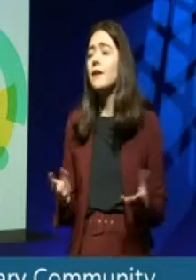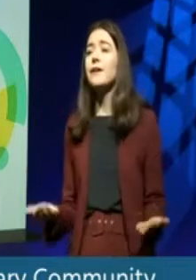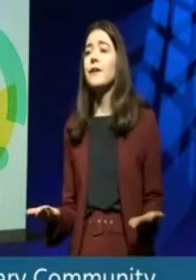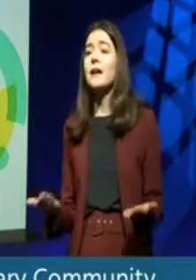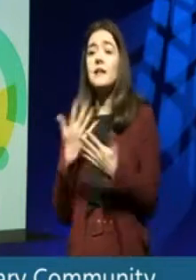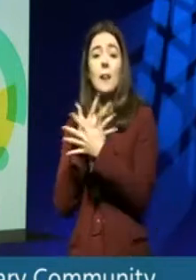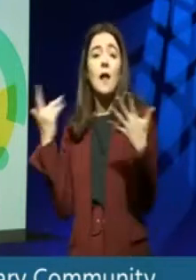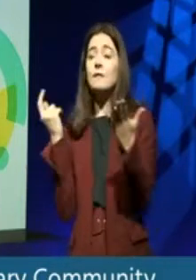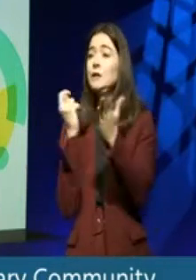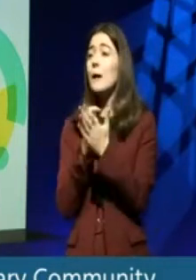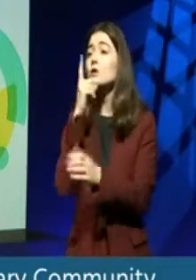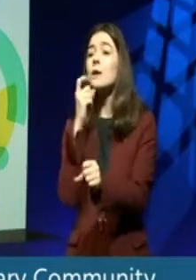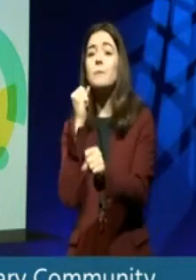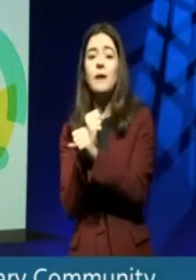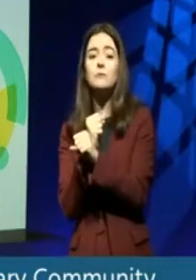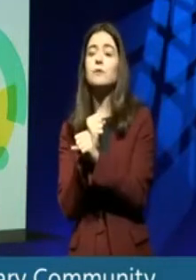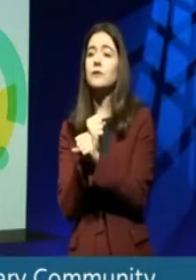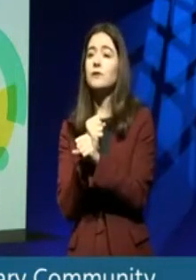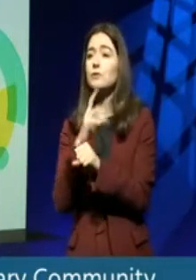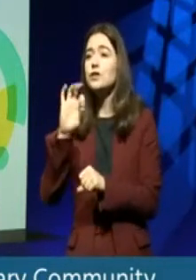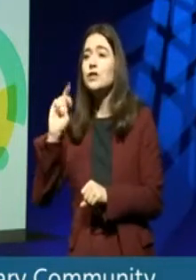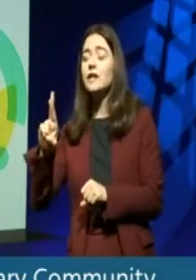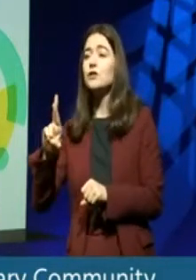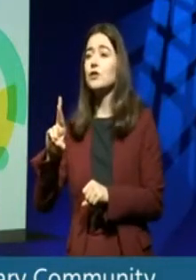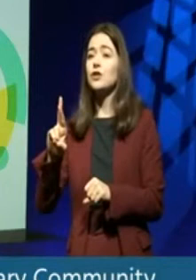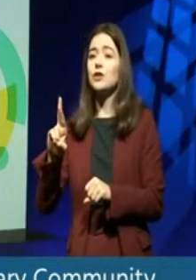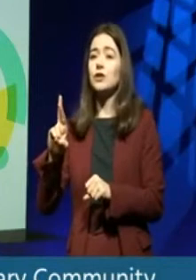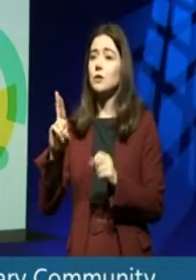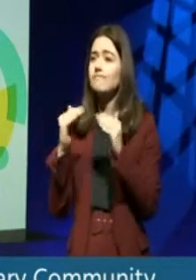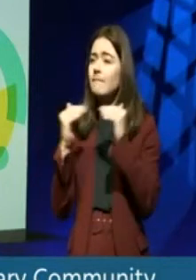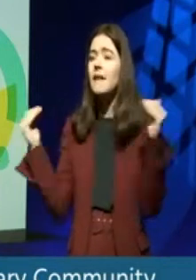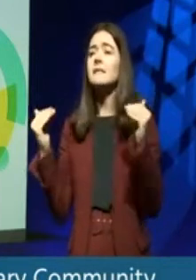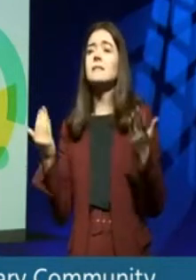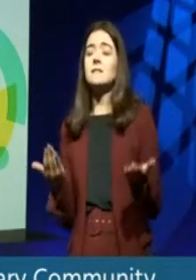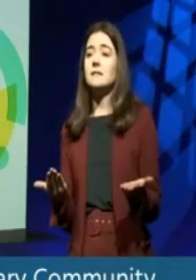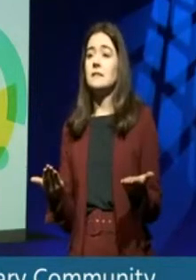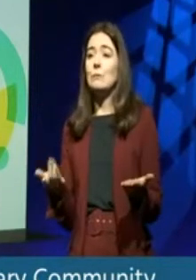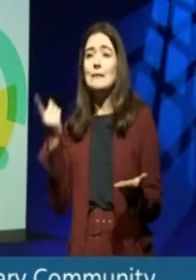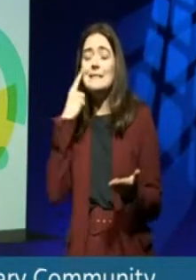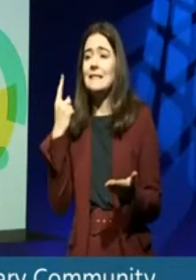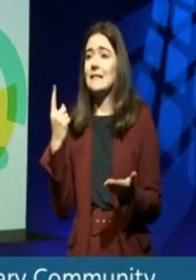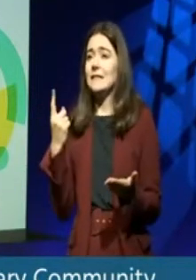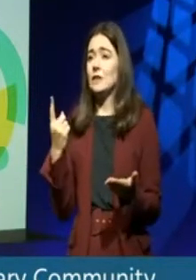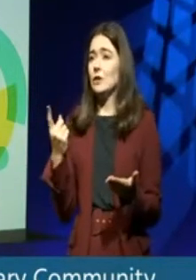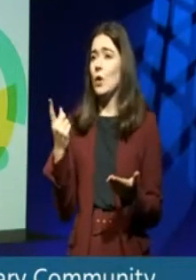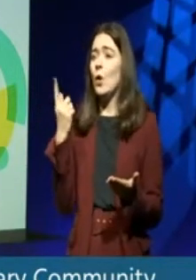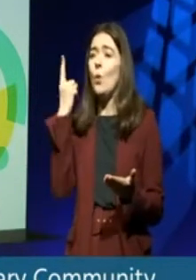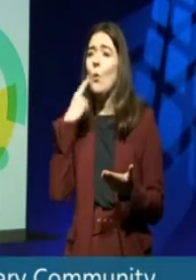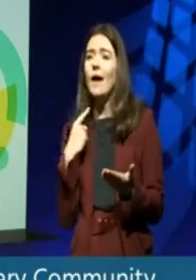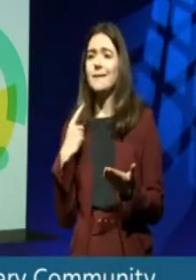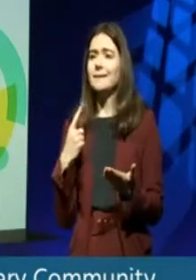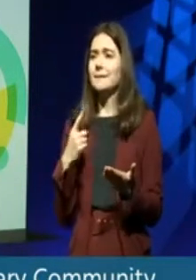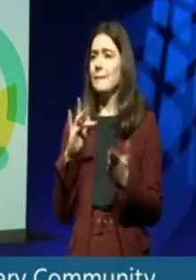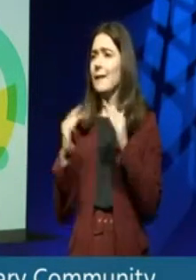of the time when we speak about gender equality and we see white middle-class men in these